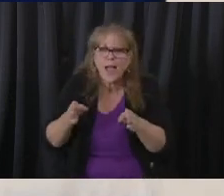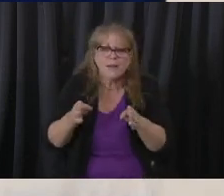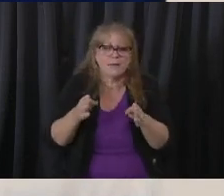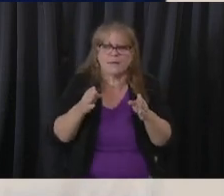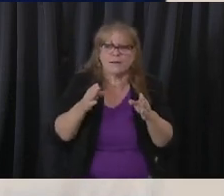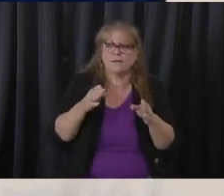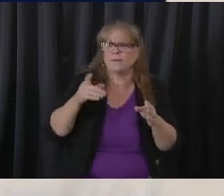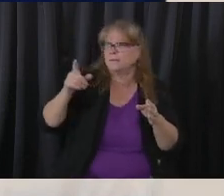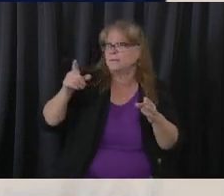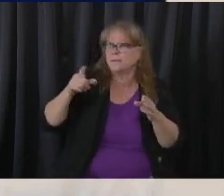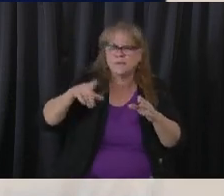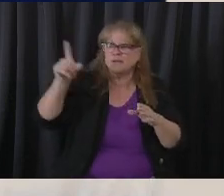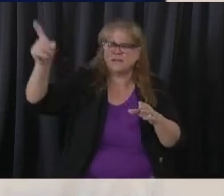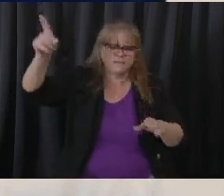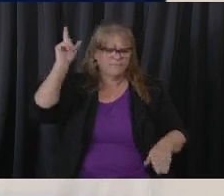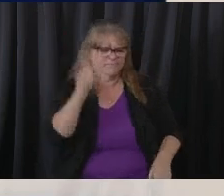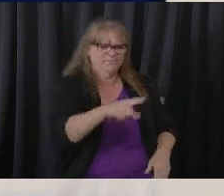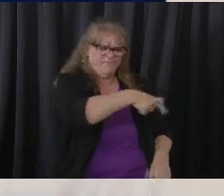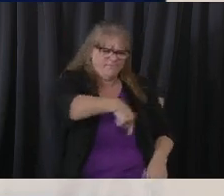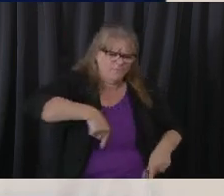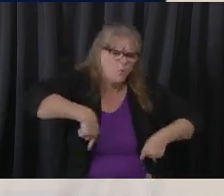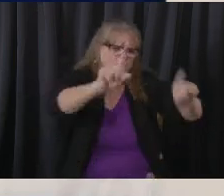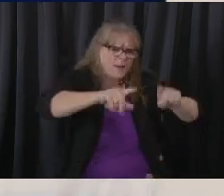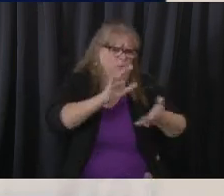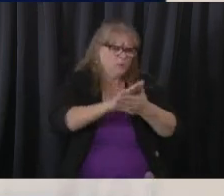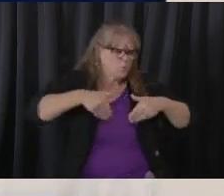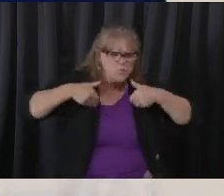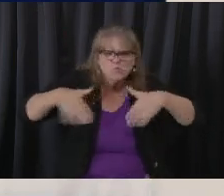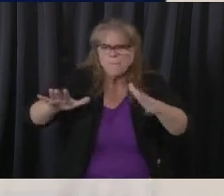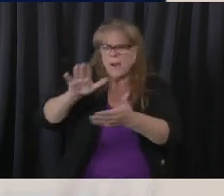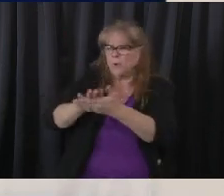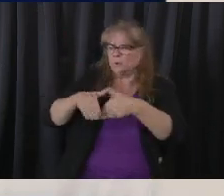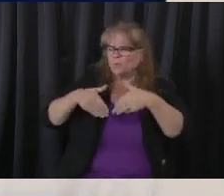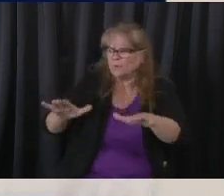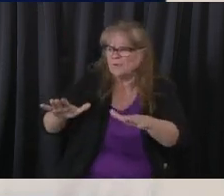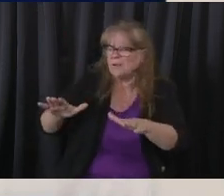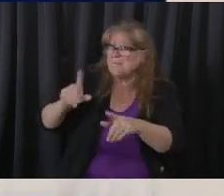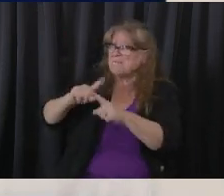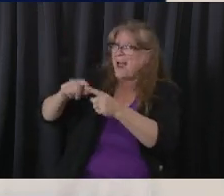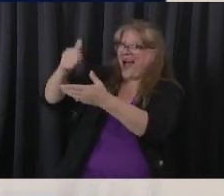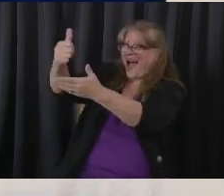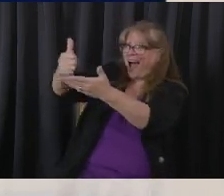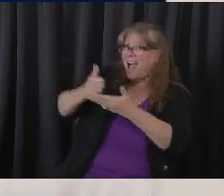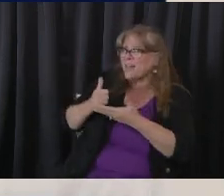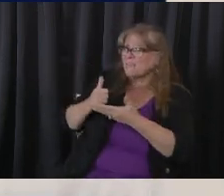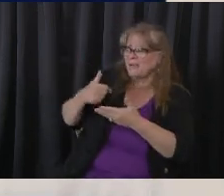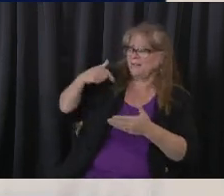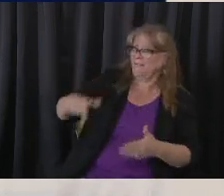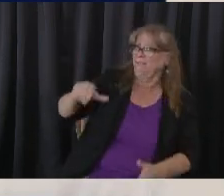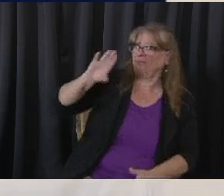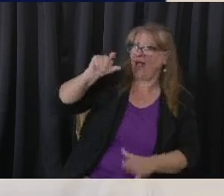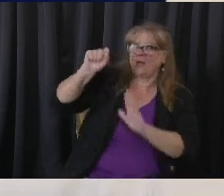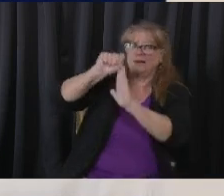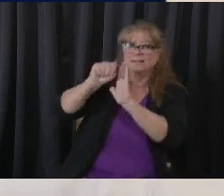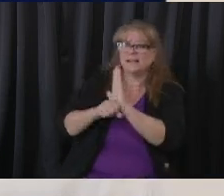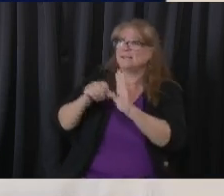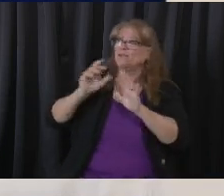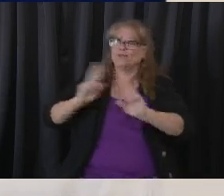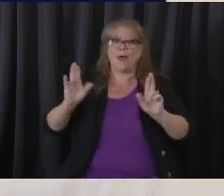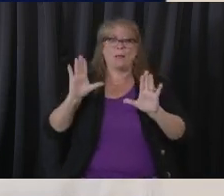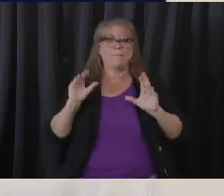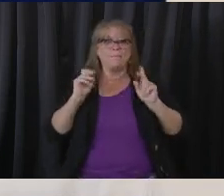Without actually helping the states or the school districts to return with the PPE we need, with the testing that we need. Had the